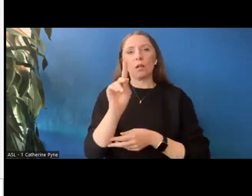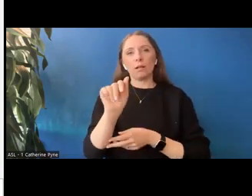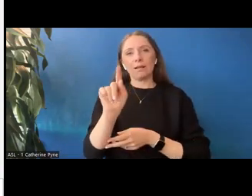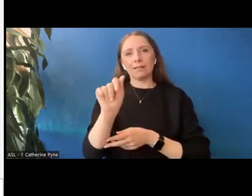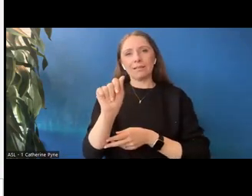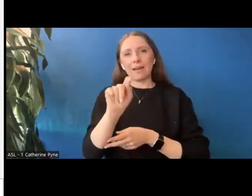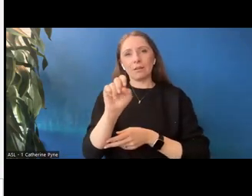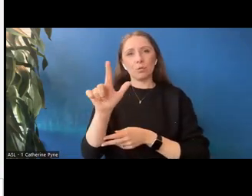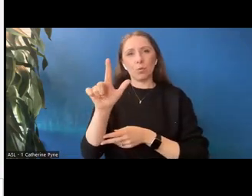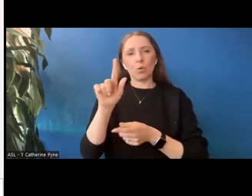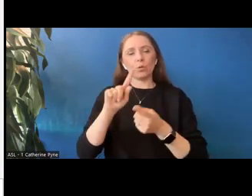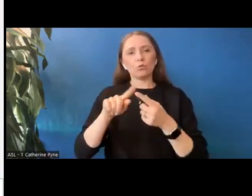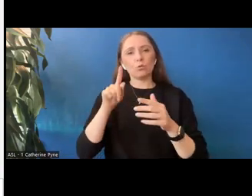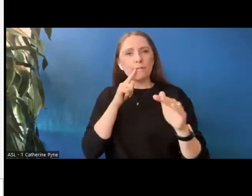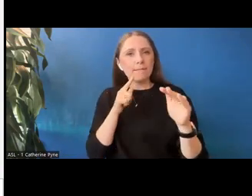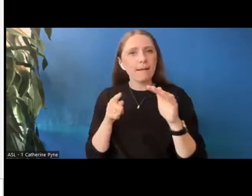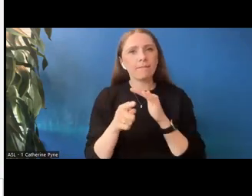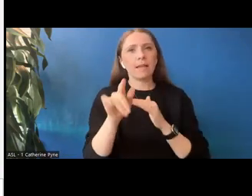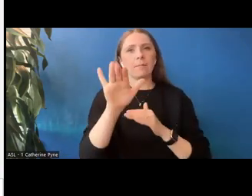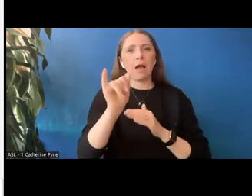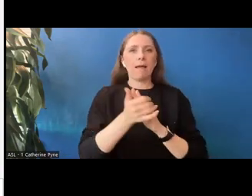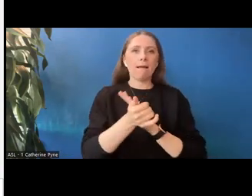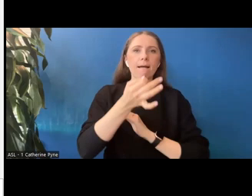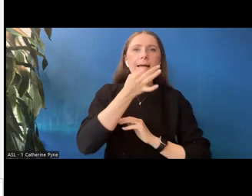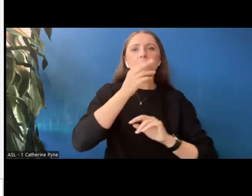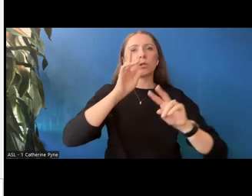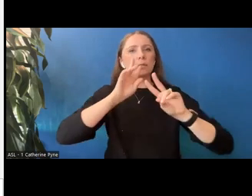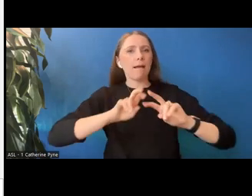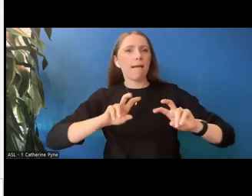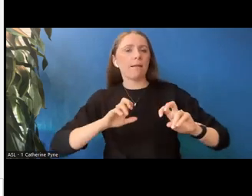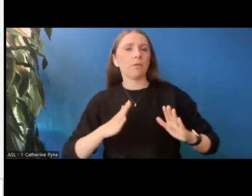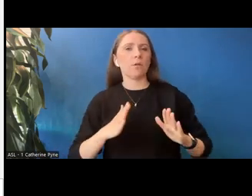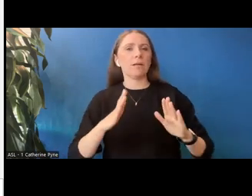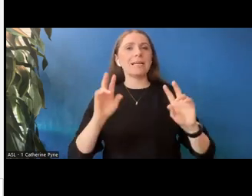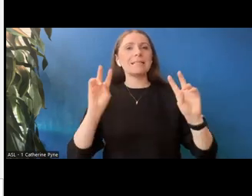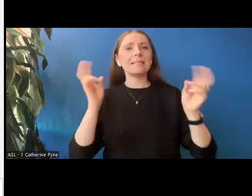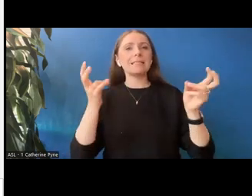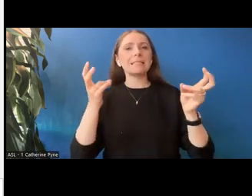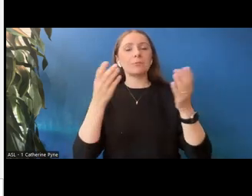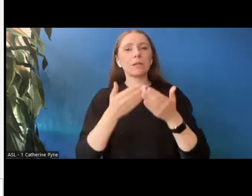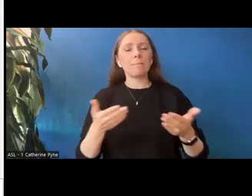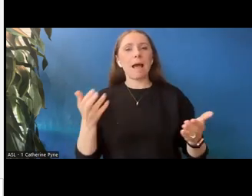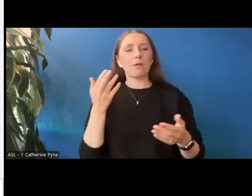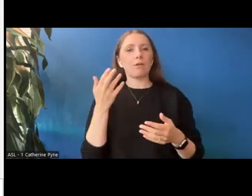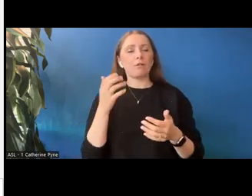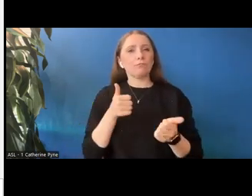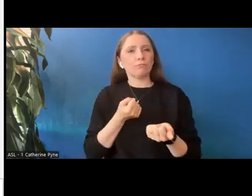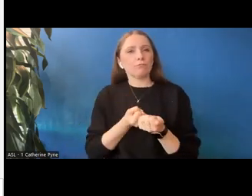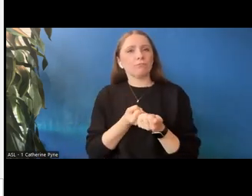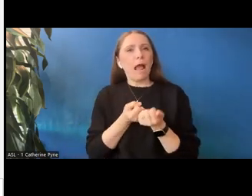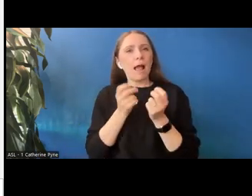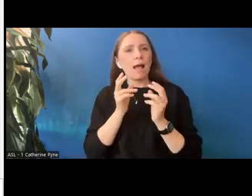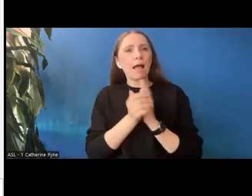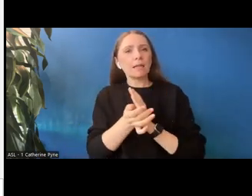really navigated by experts, by analysts, by subject matter experts, and that would produce reports